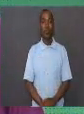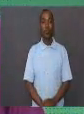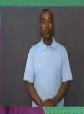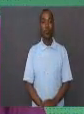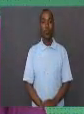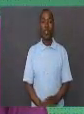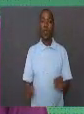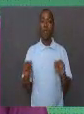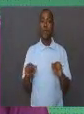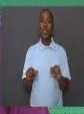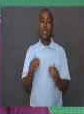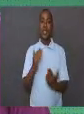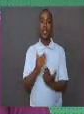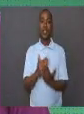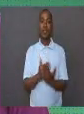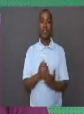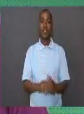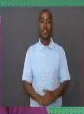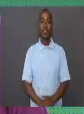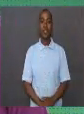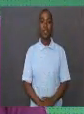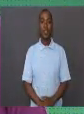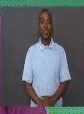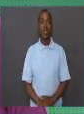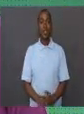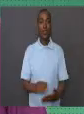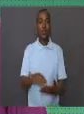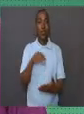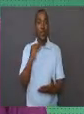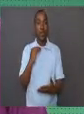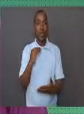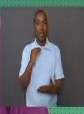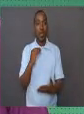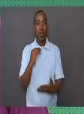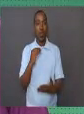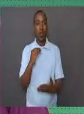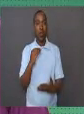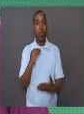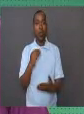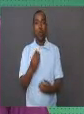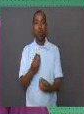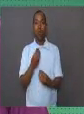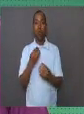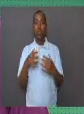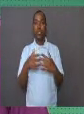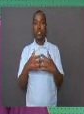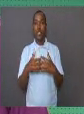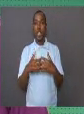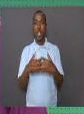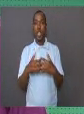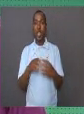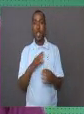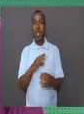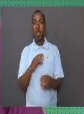In today's lesson, we are going to explain food chains and food